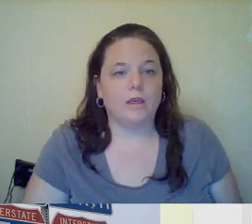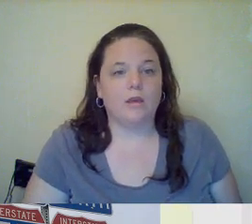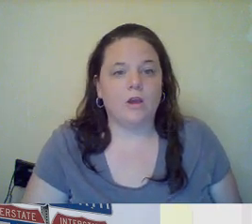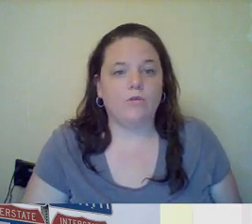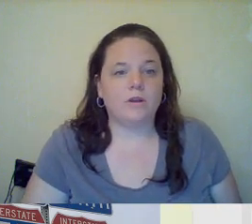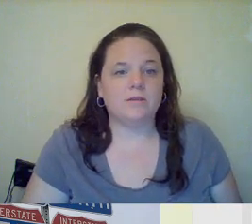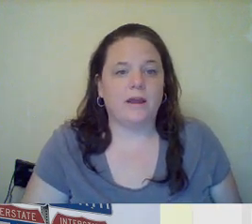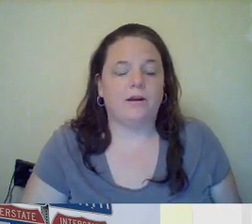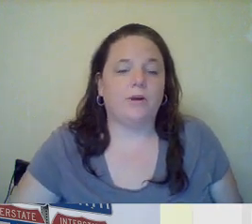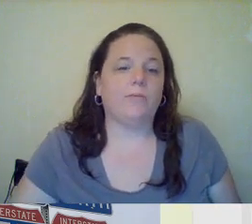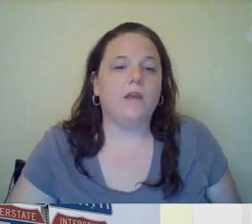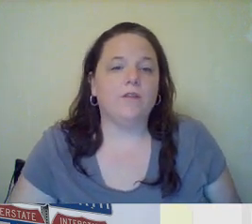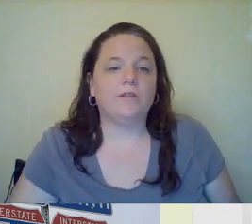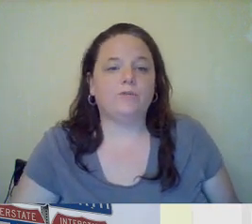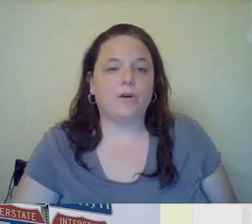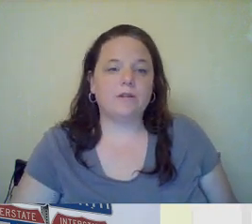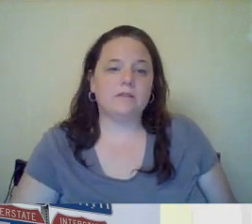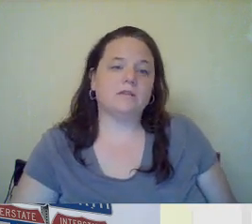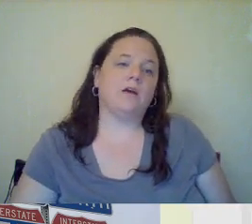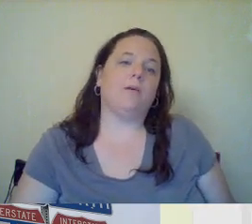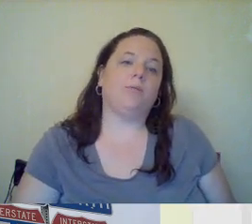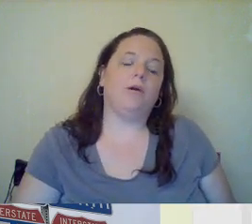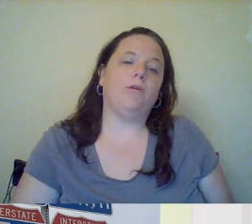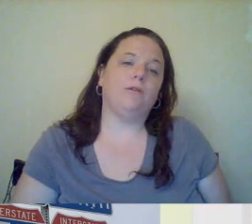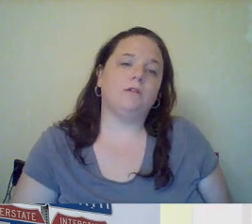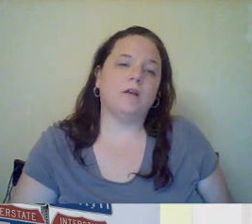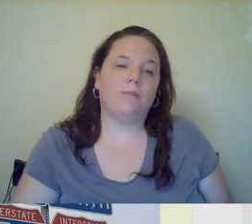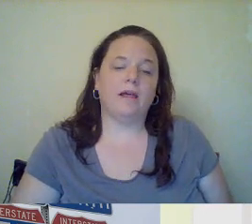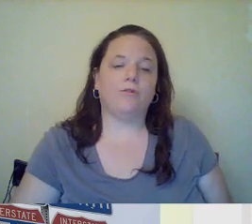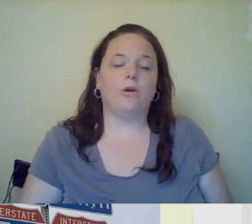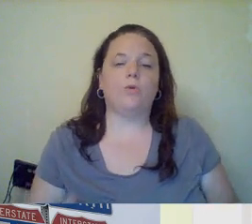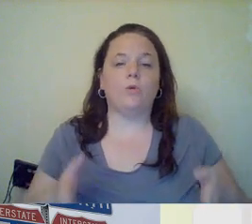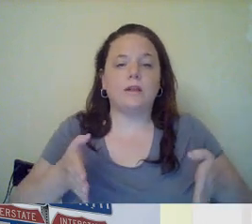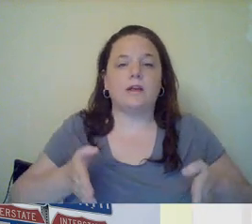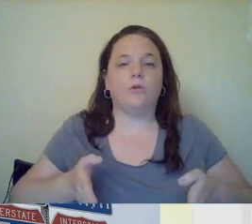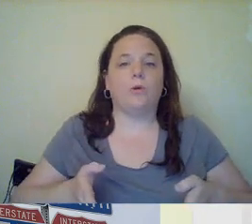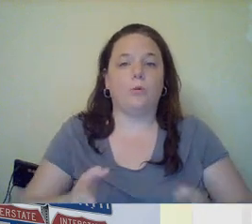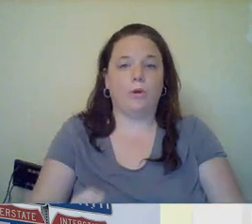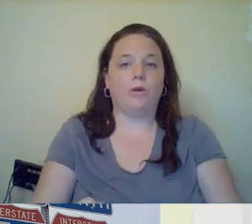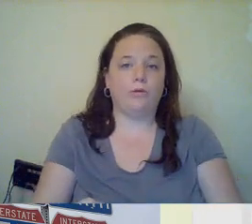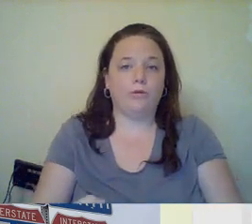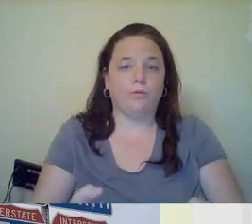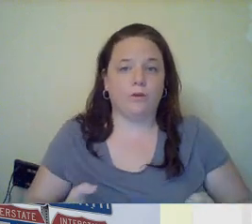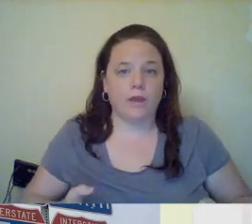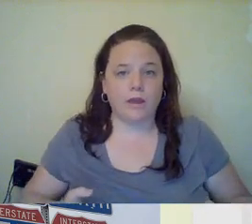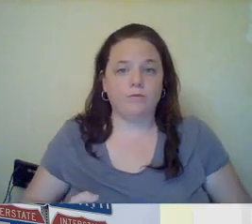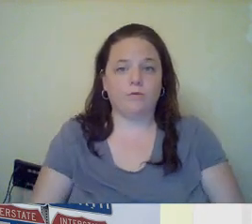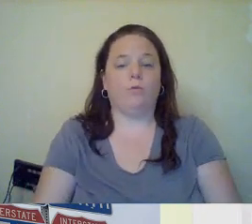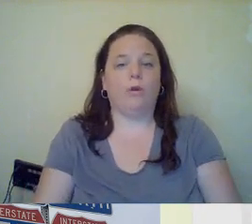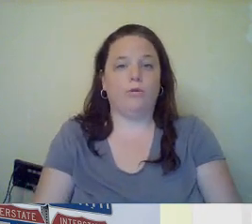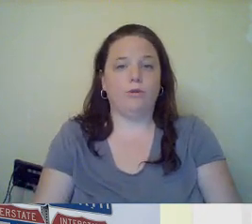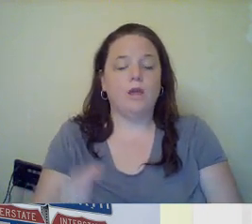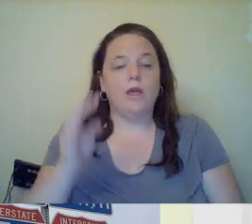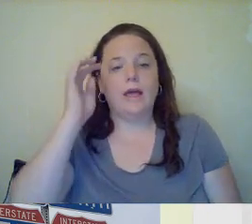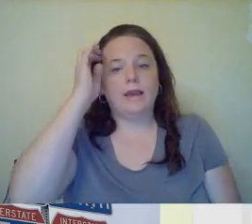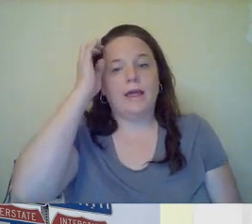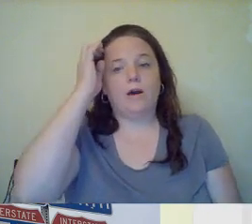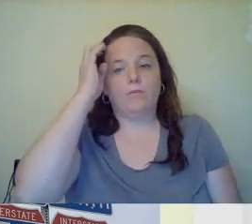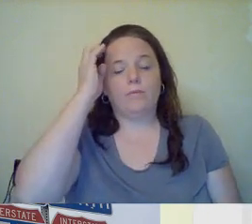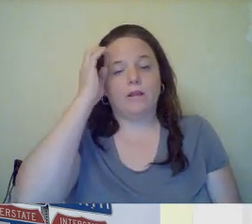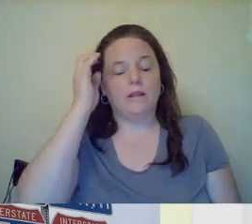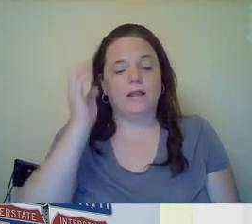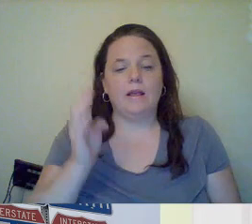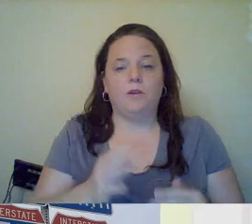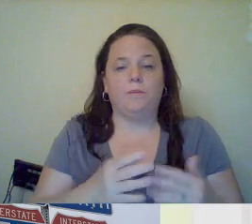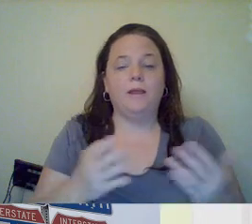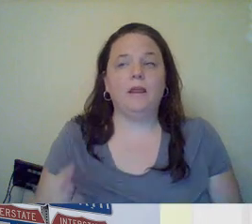Okay, hopefully you can see my arrow. This first top left road, we're going to sound the word road. Okay, road.